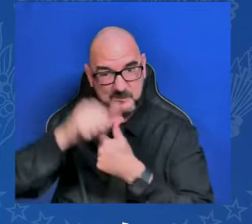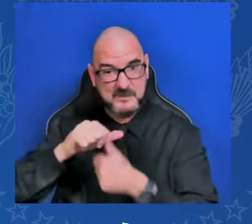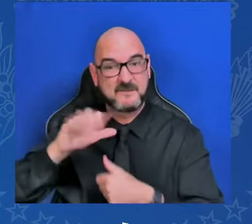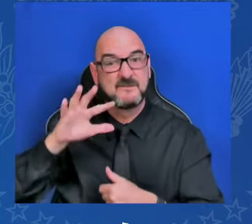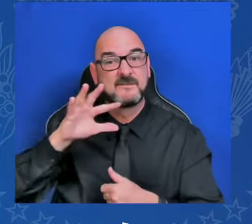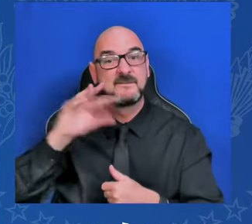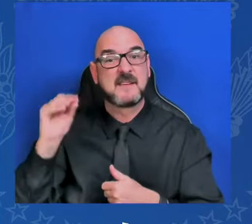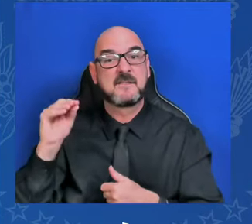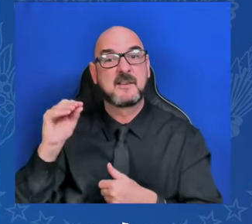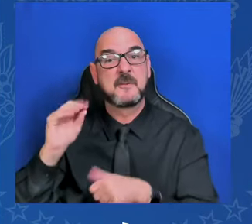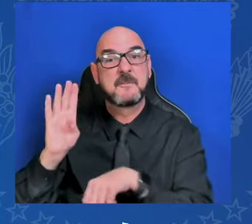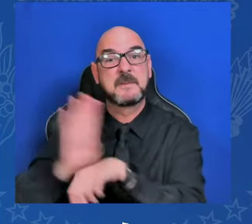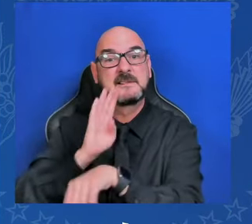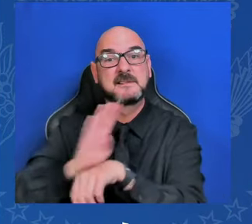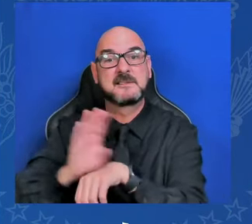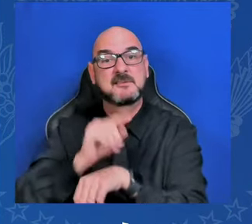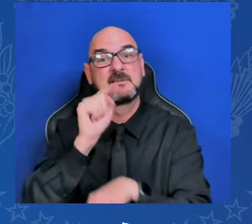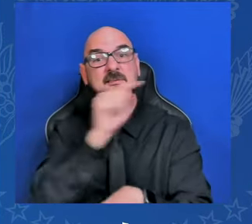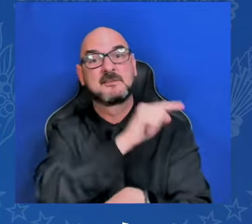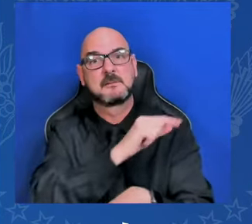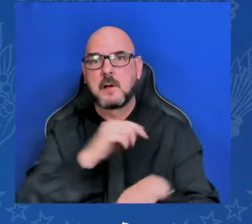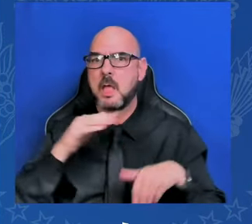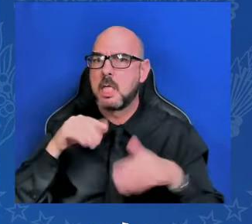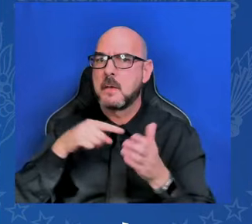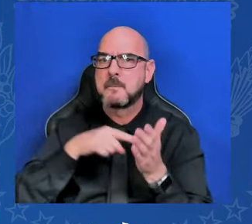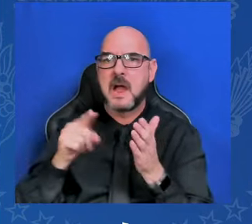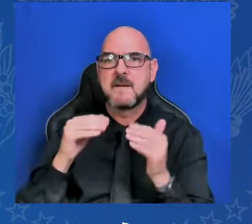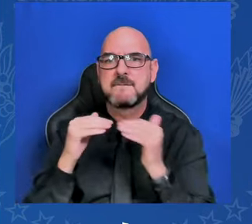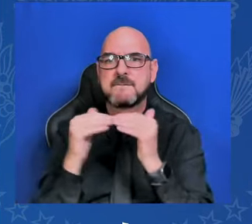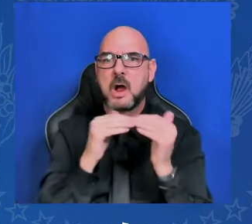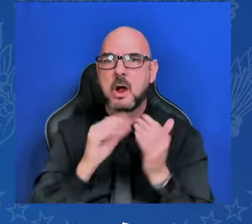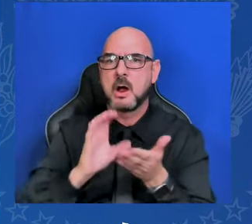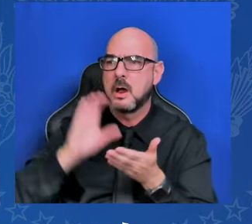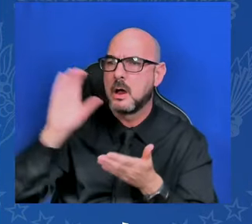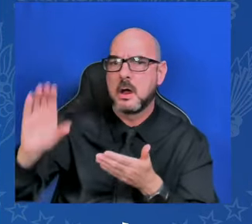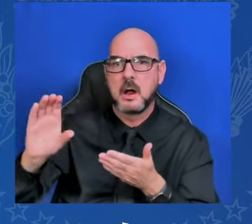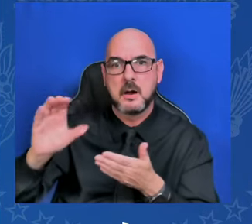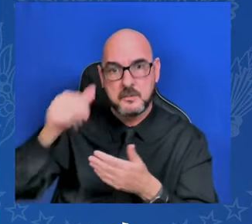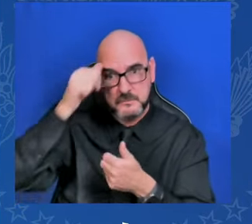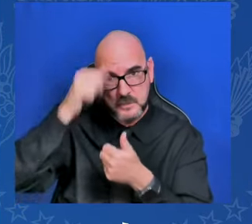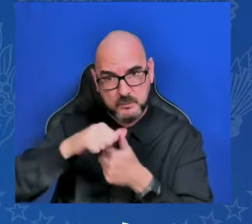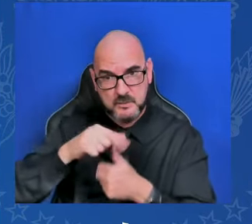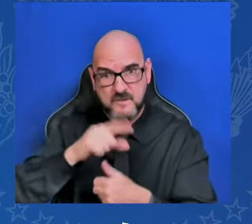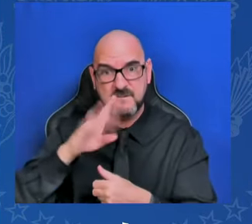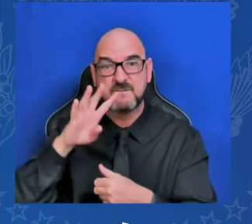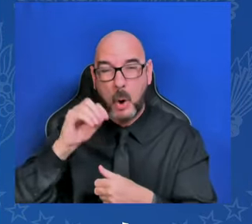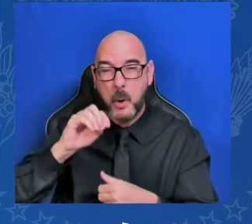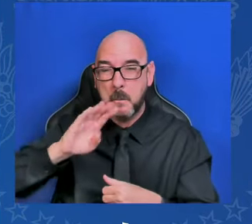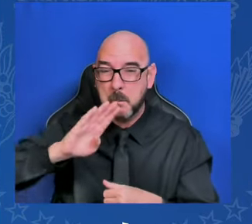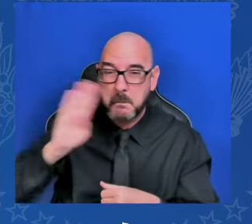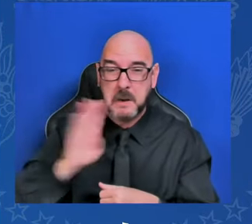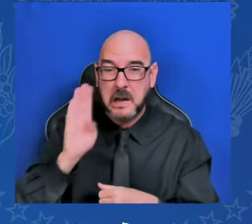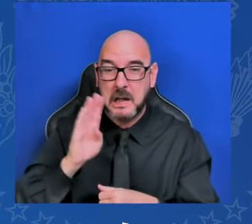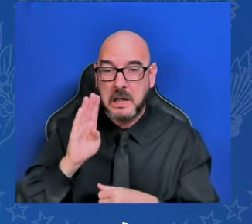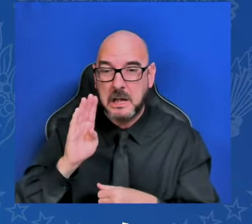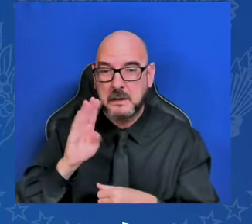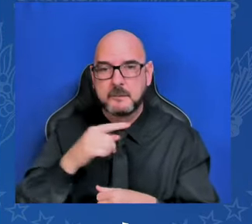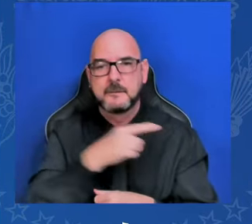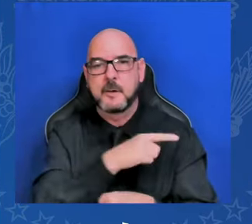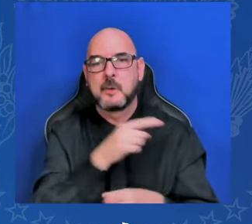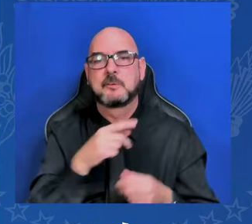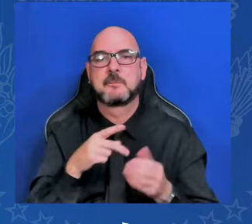made $40 billion? Well, guess what? They paid a corporate tax of 15%, and were able to keep everything paid for, and still cut the